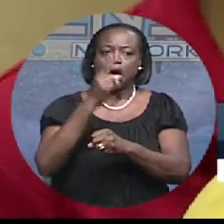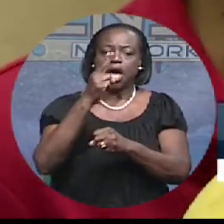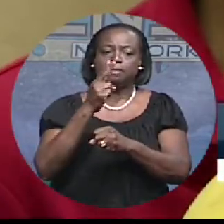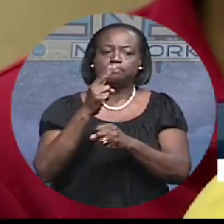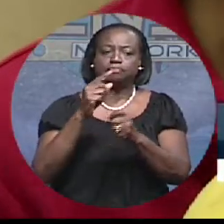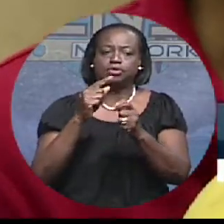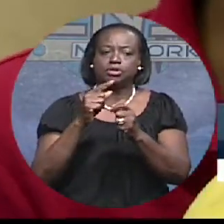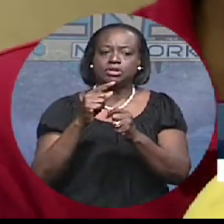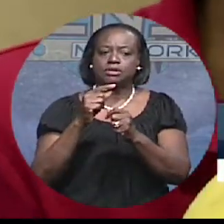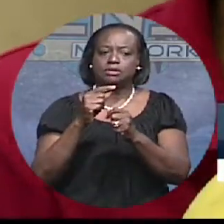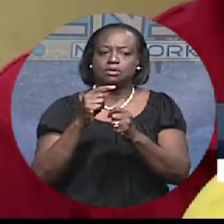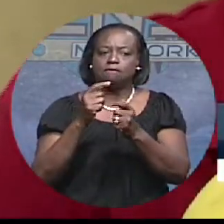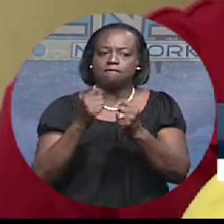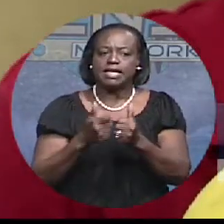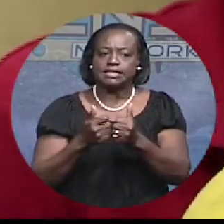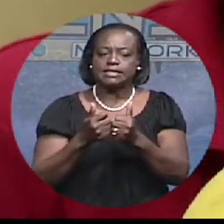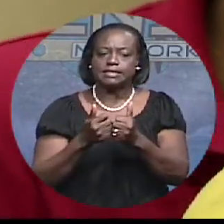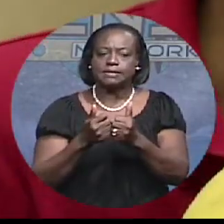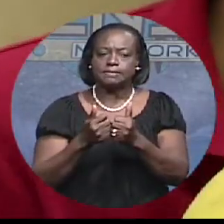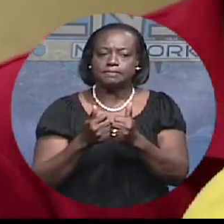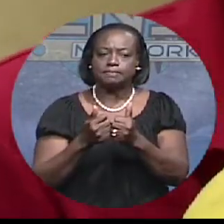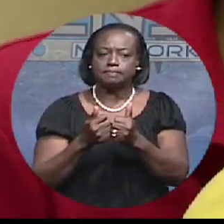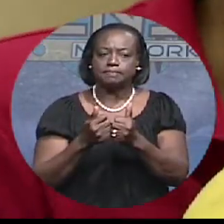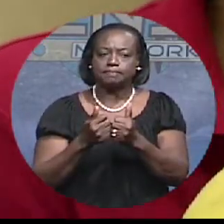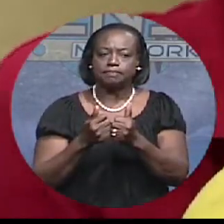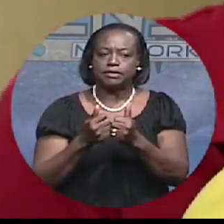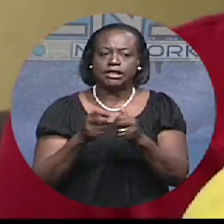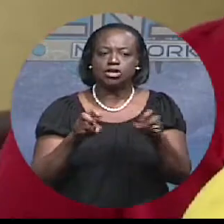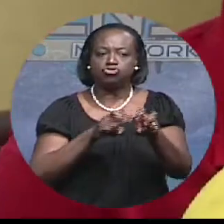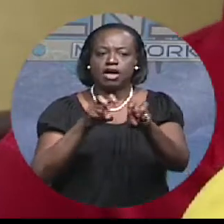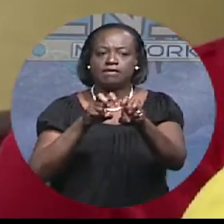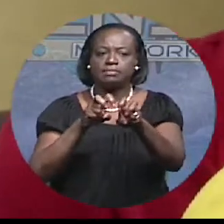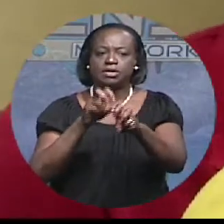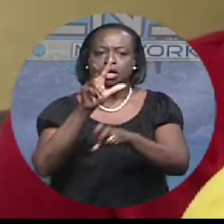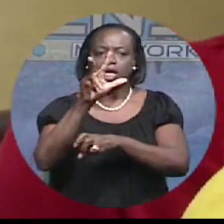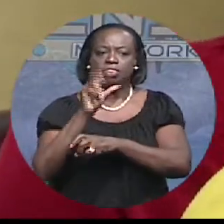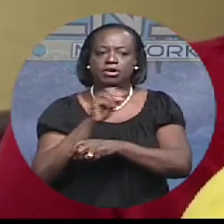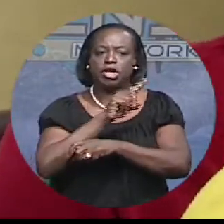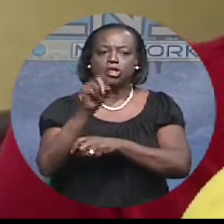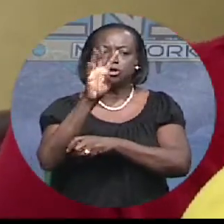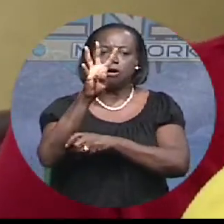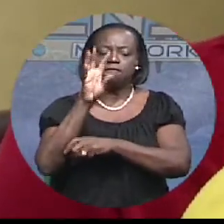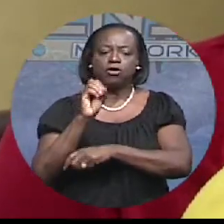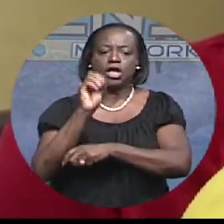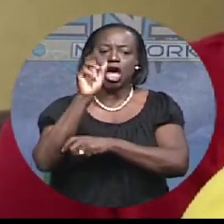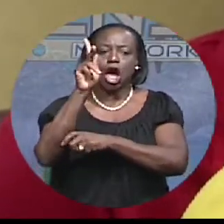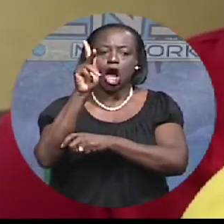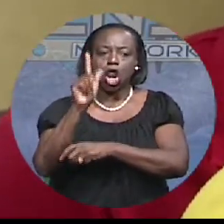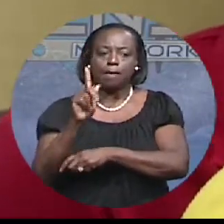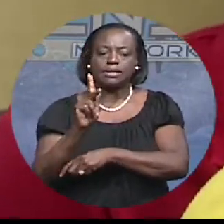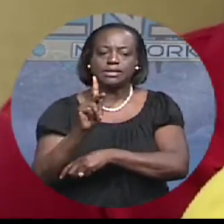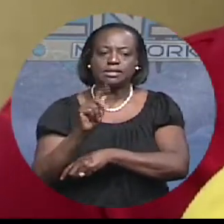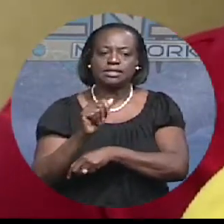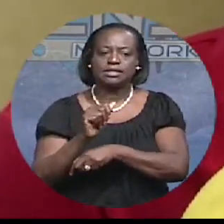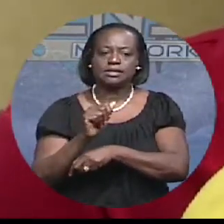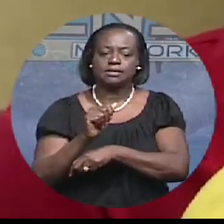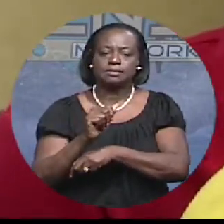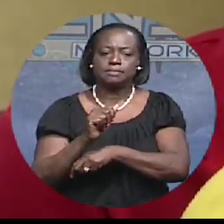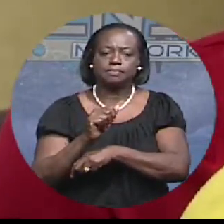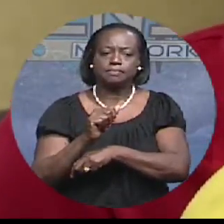and then it starts to speed up because of natural selection. They can then travel up to 30 to 40 kilometers. So we're talking about